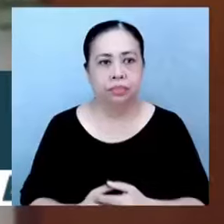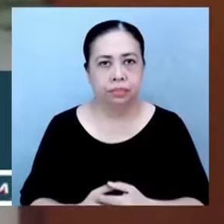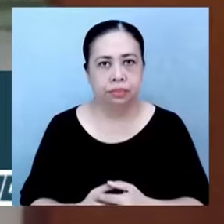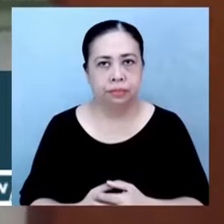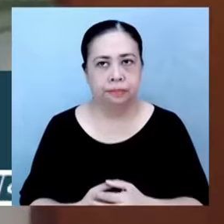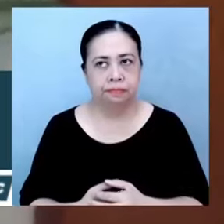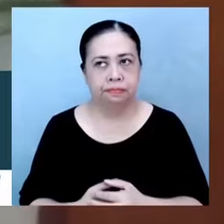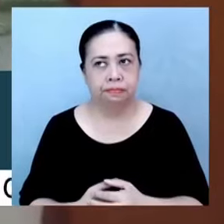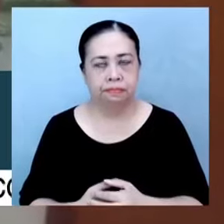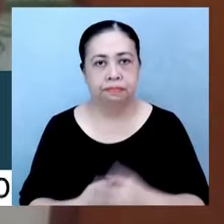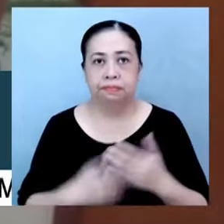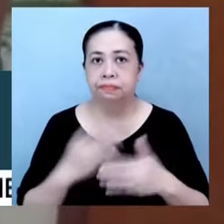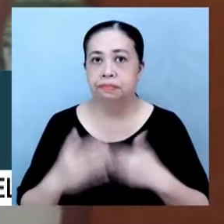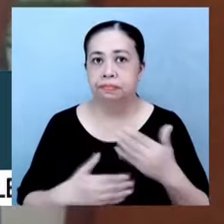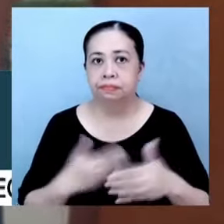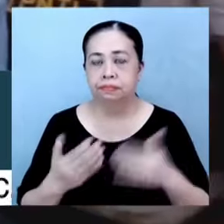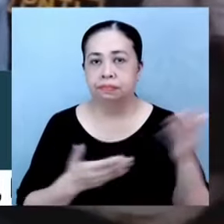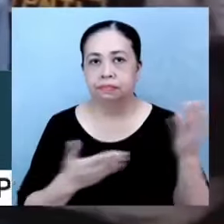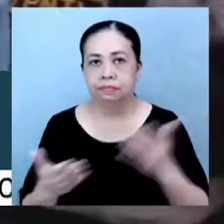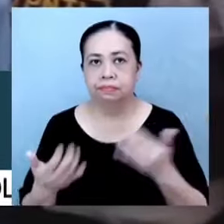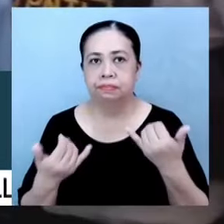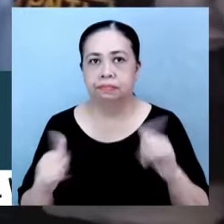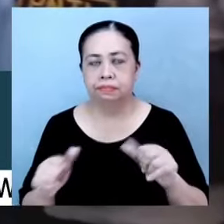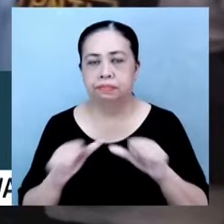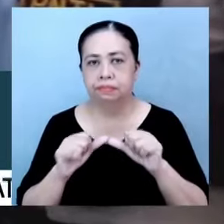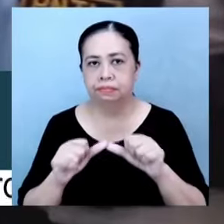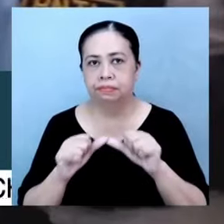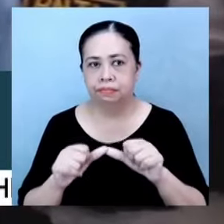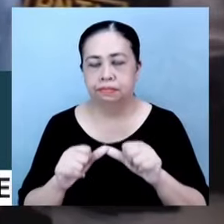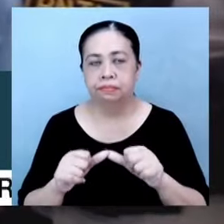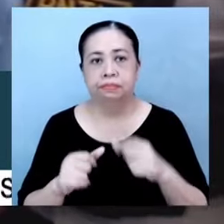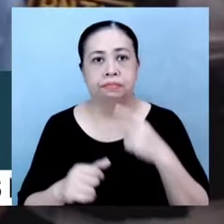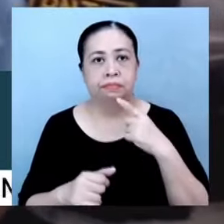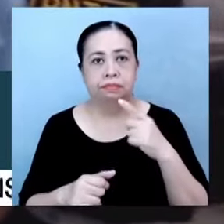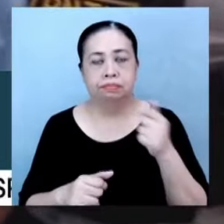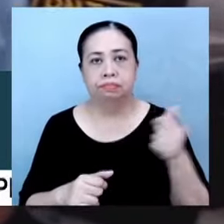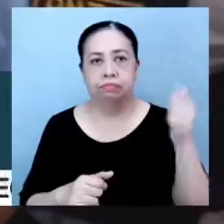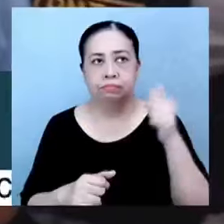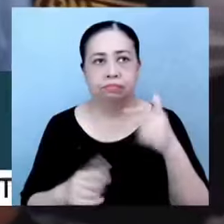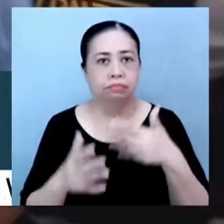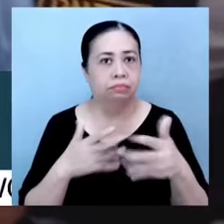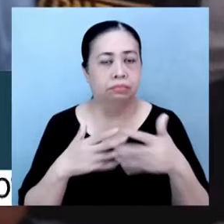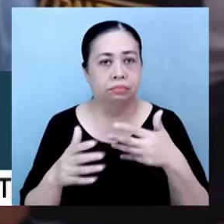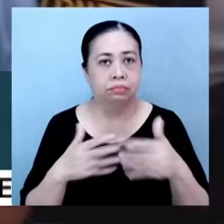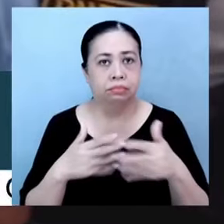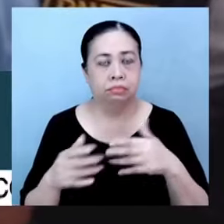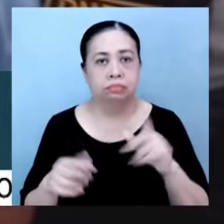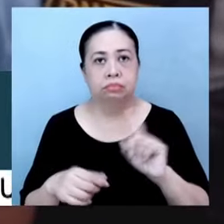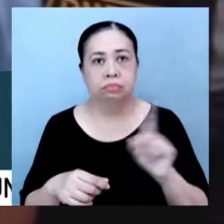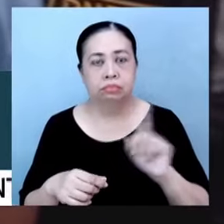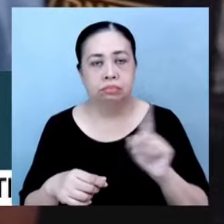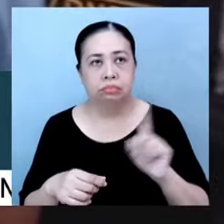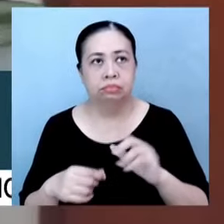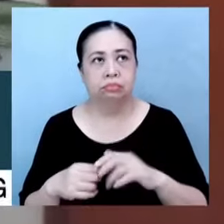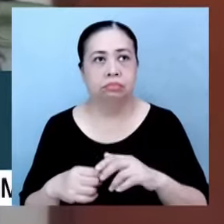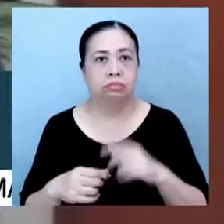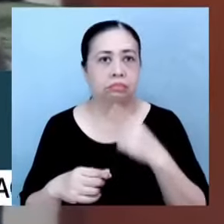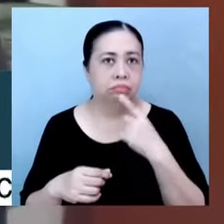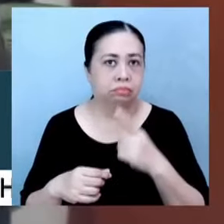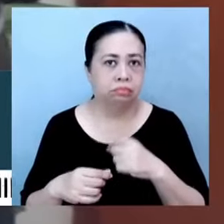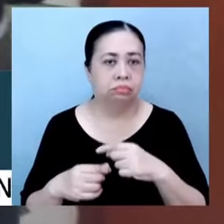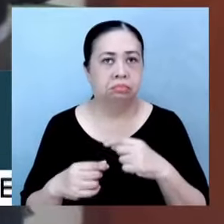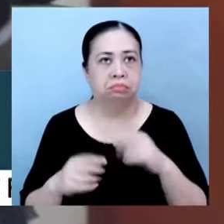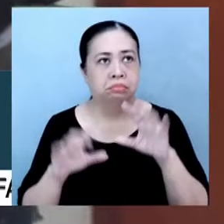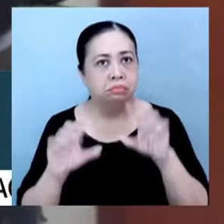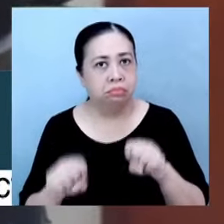extradition proceedings are still ongoing. Vasquez said that regardless of whether to be rearrested or on